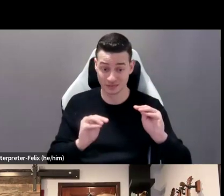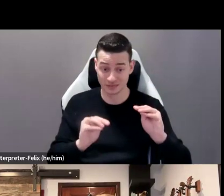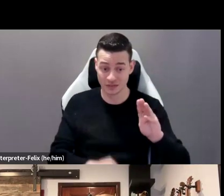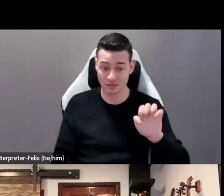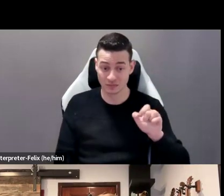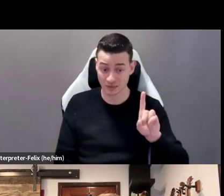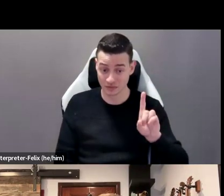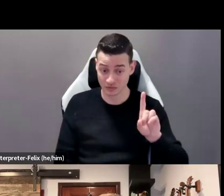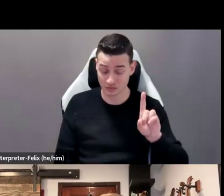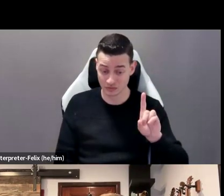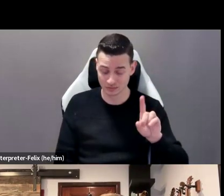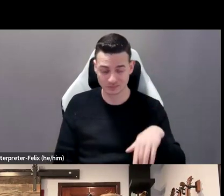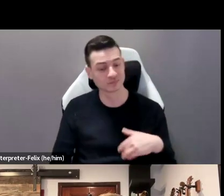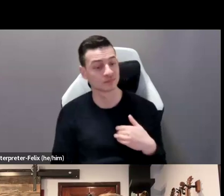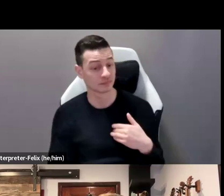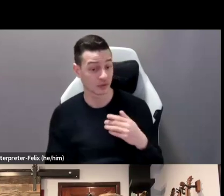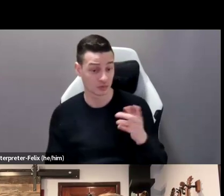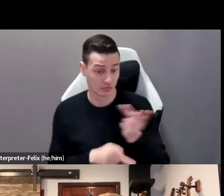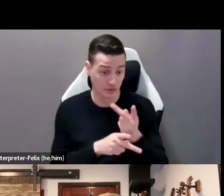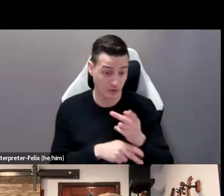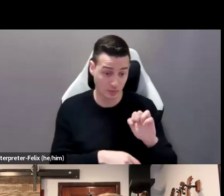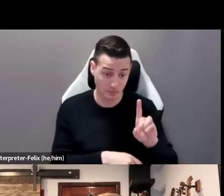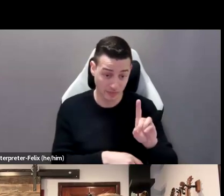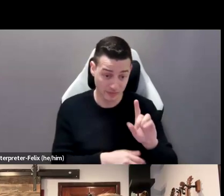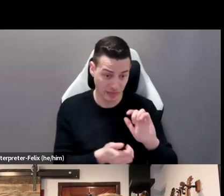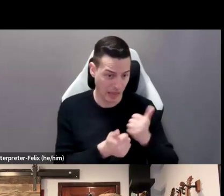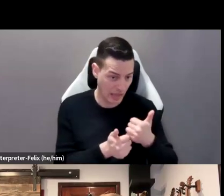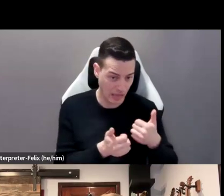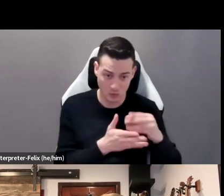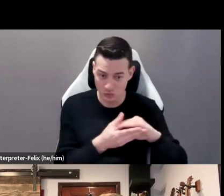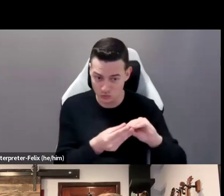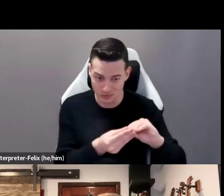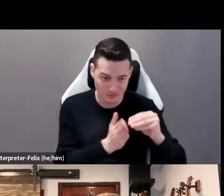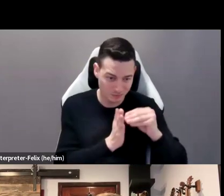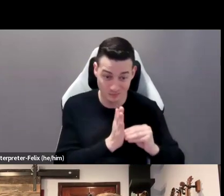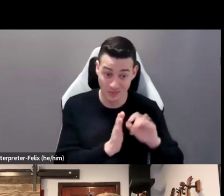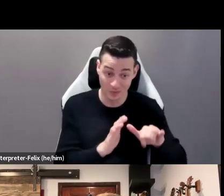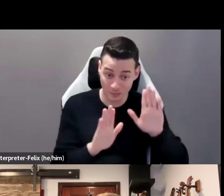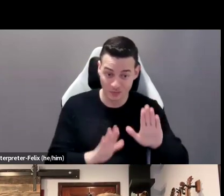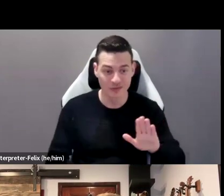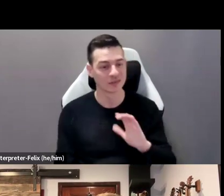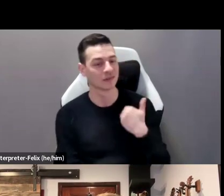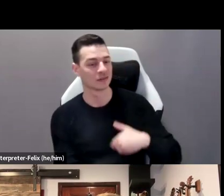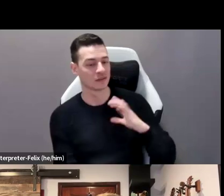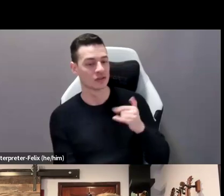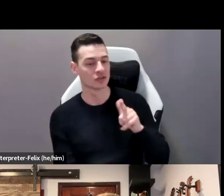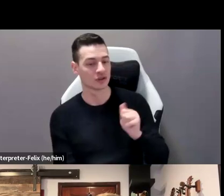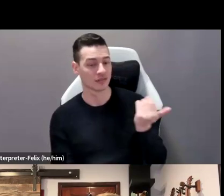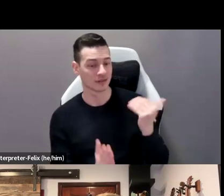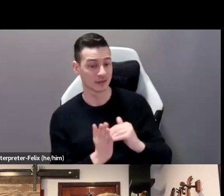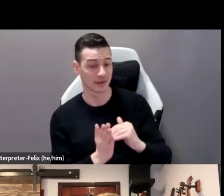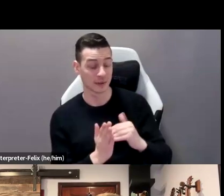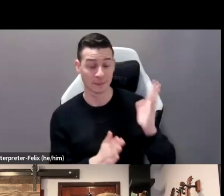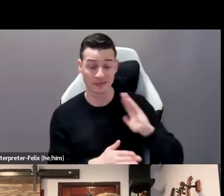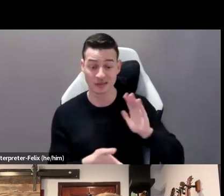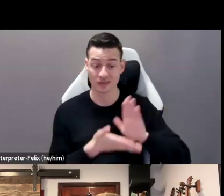Thank you. This is Chala again. You made me think of a positive. Thank you. I used to be an academic advisor. This is my